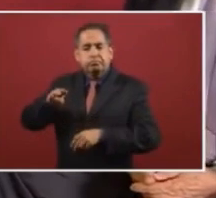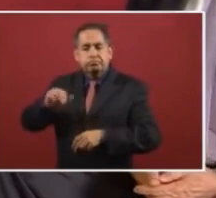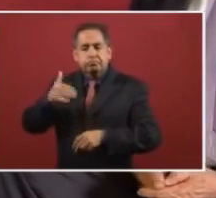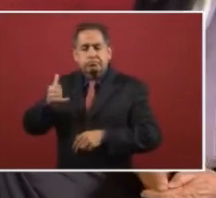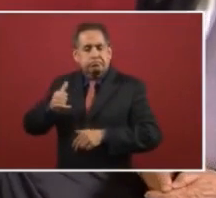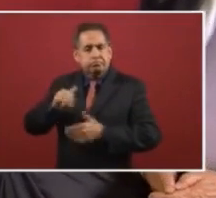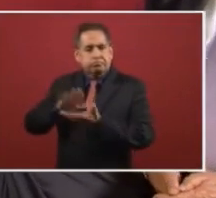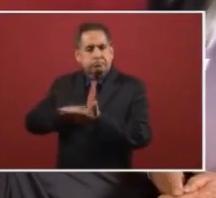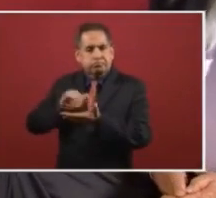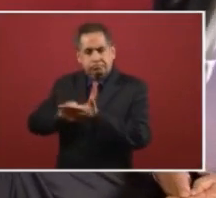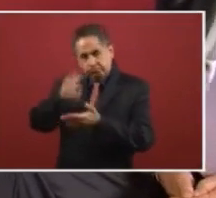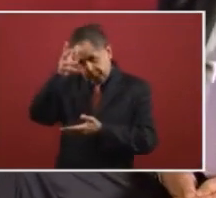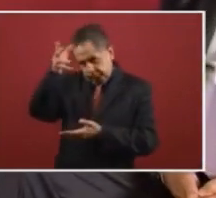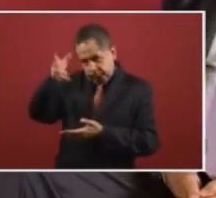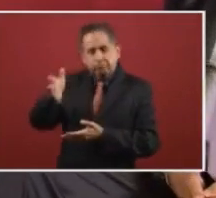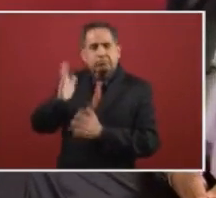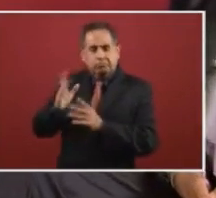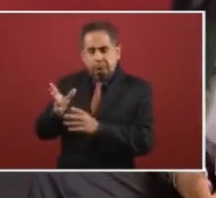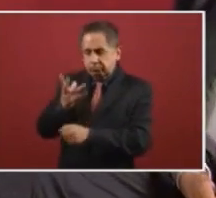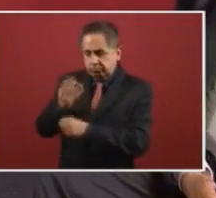for the train Maya.